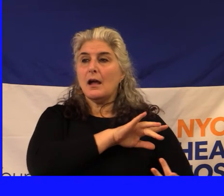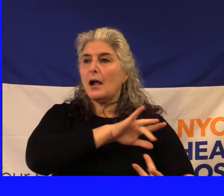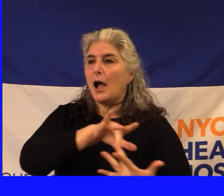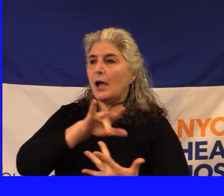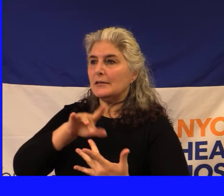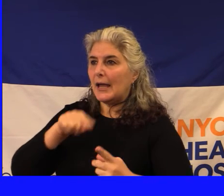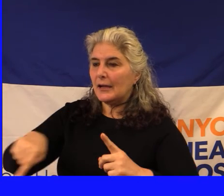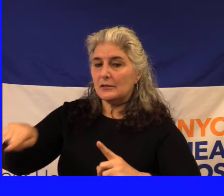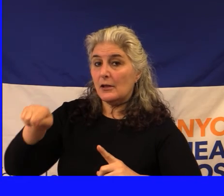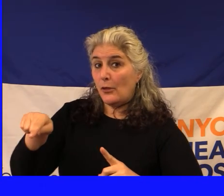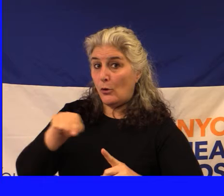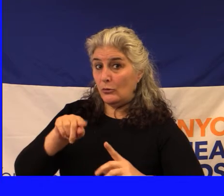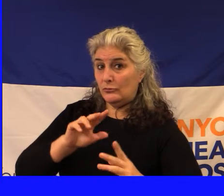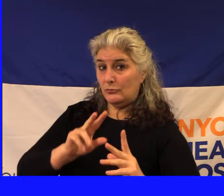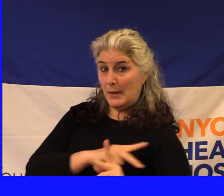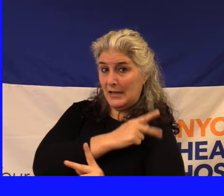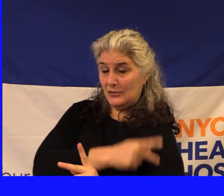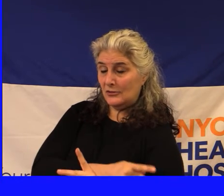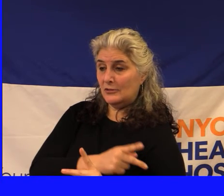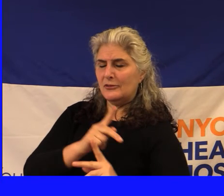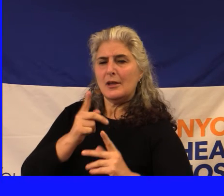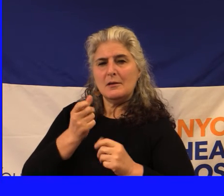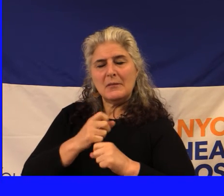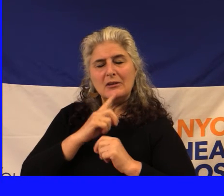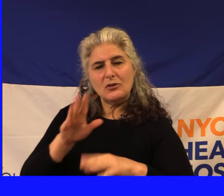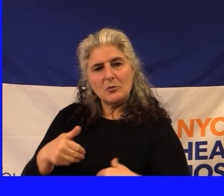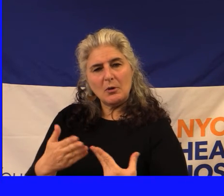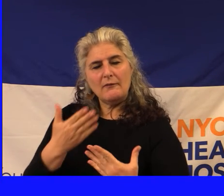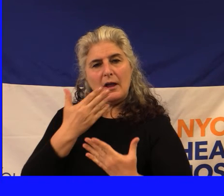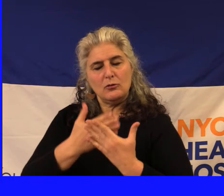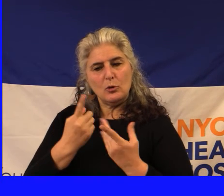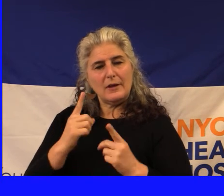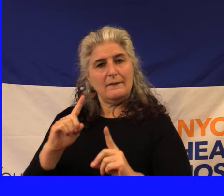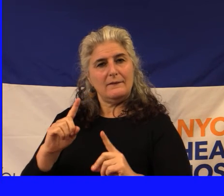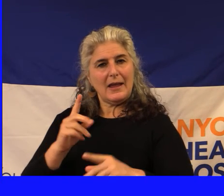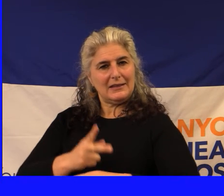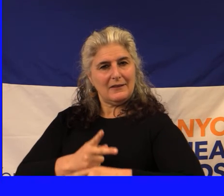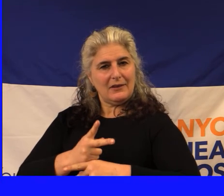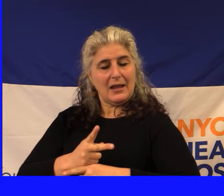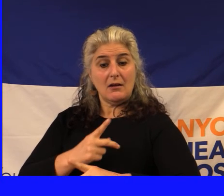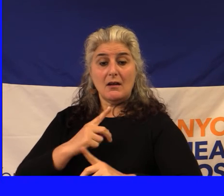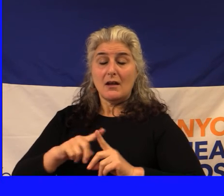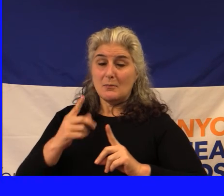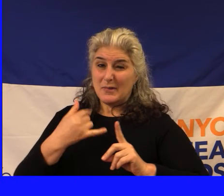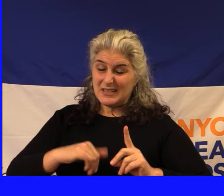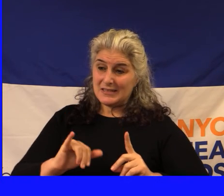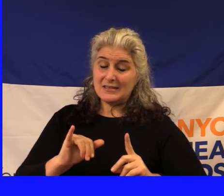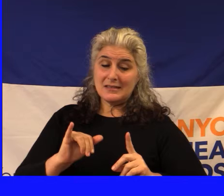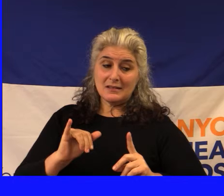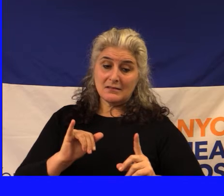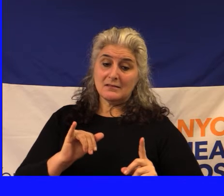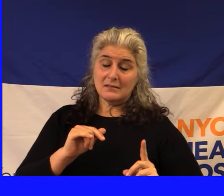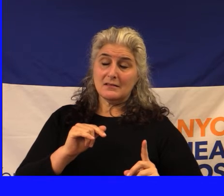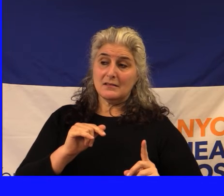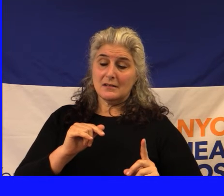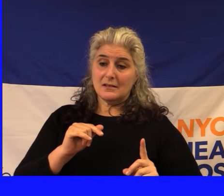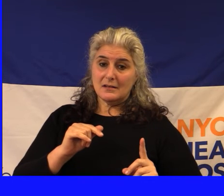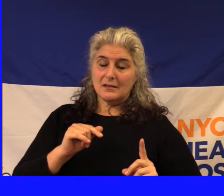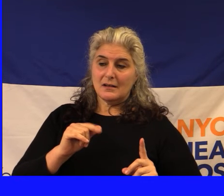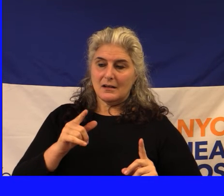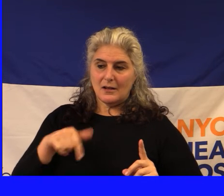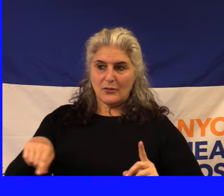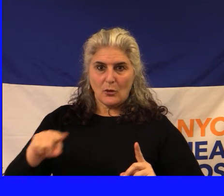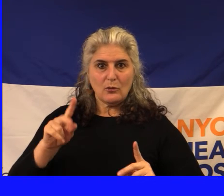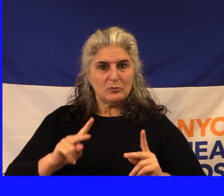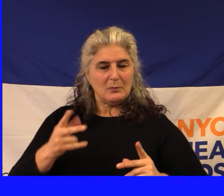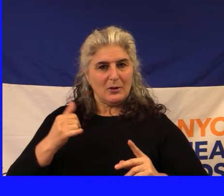care. When they are engaged in effective care, but they're still experiencing a lot of hospitalization